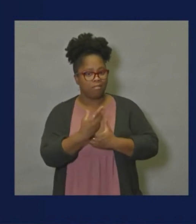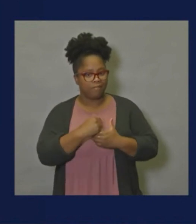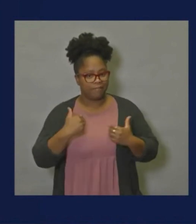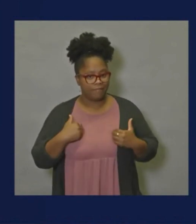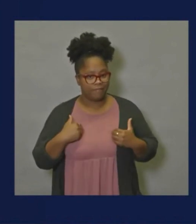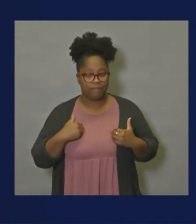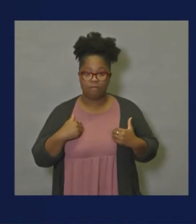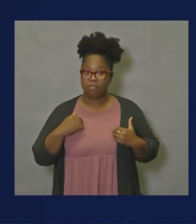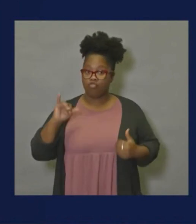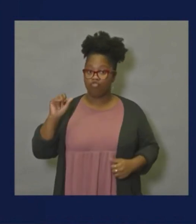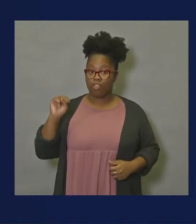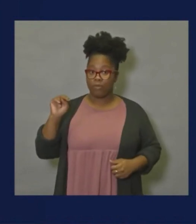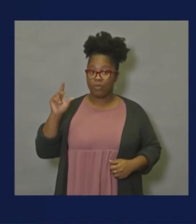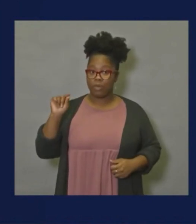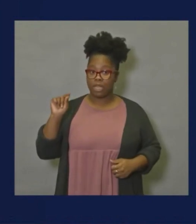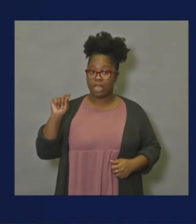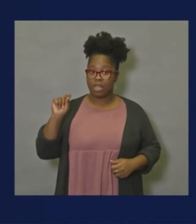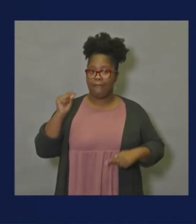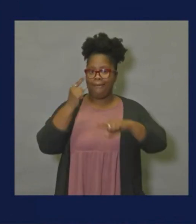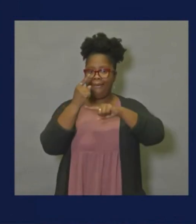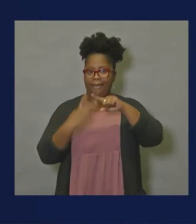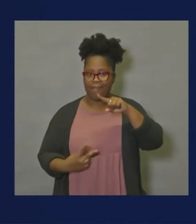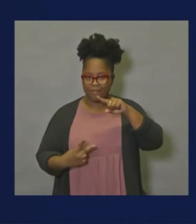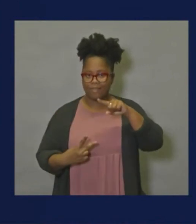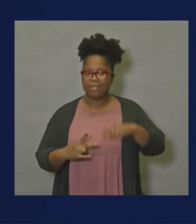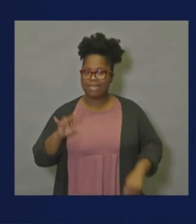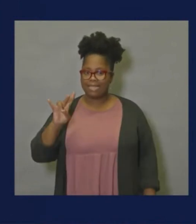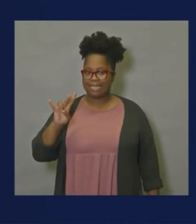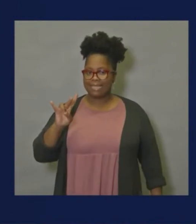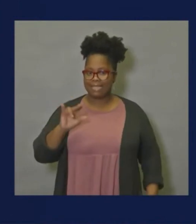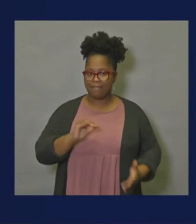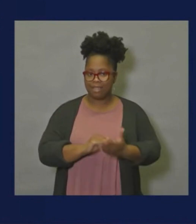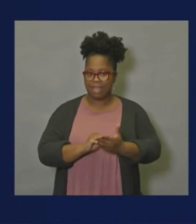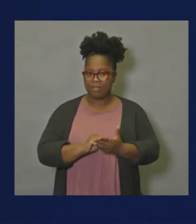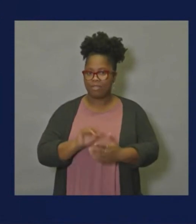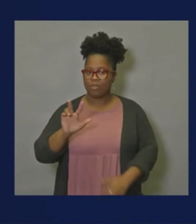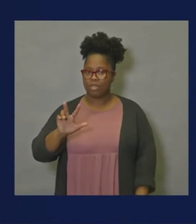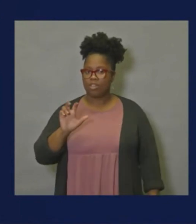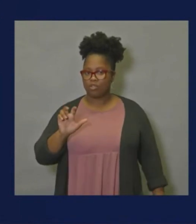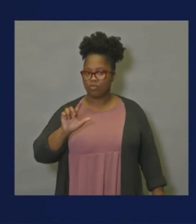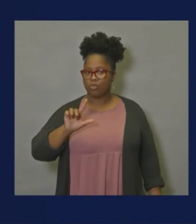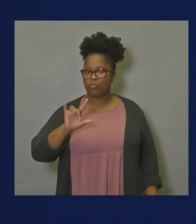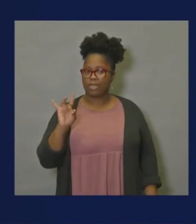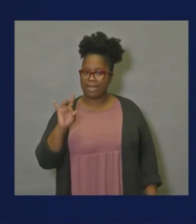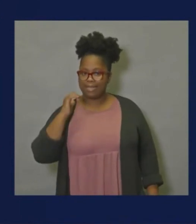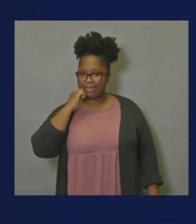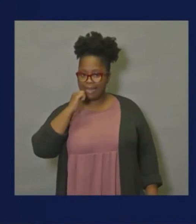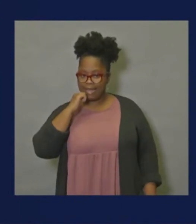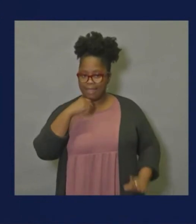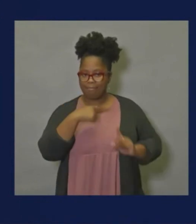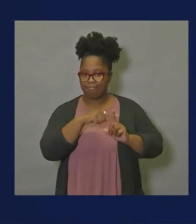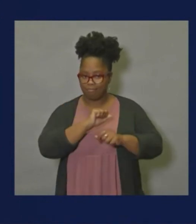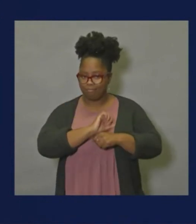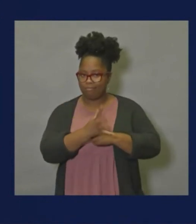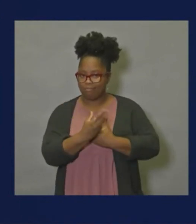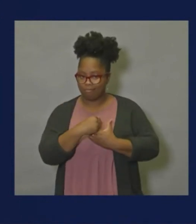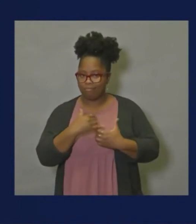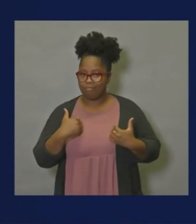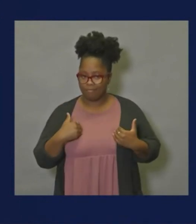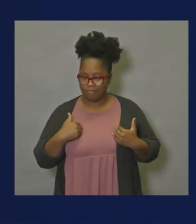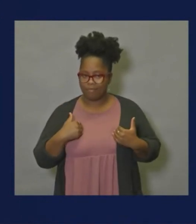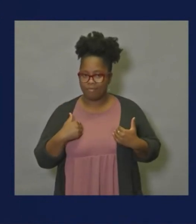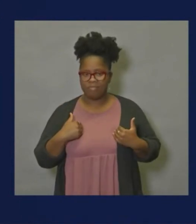right direction, these numbers remain high, with 10 to 12% who are positive with COVID-19 are expected to